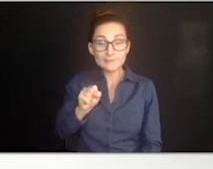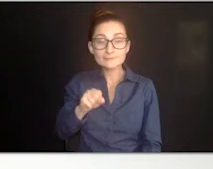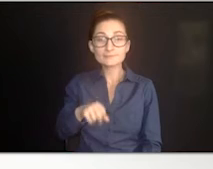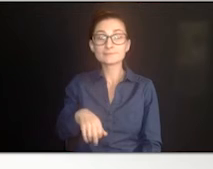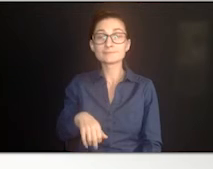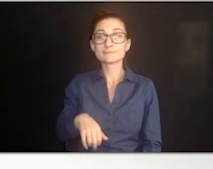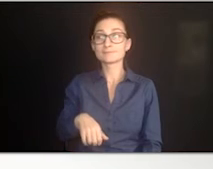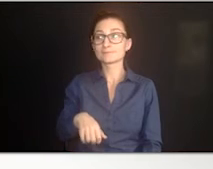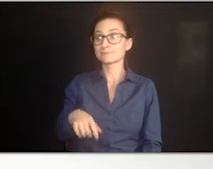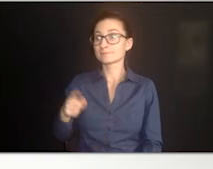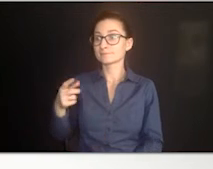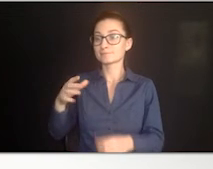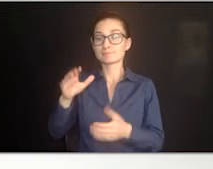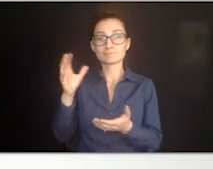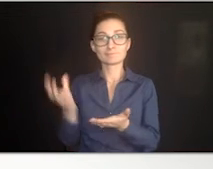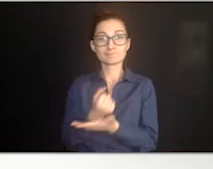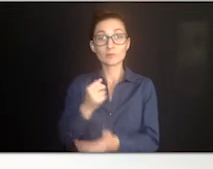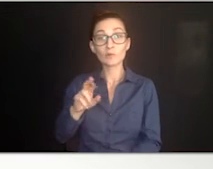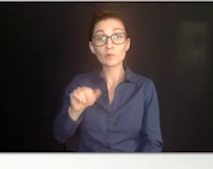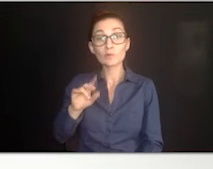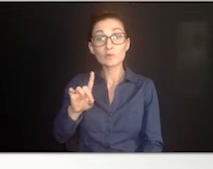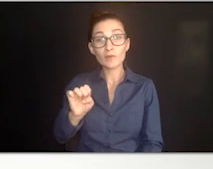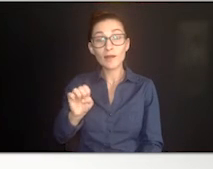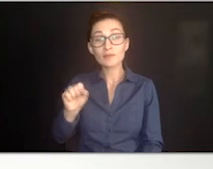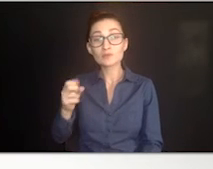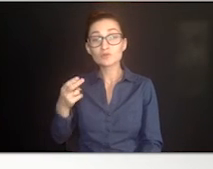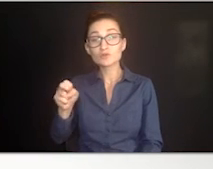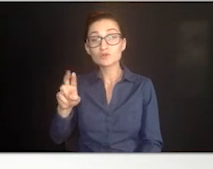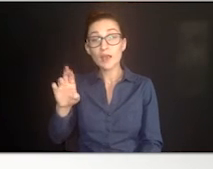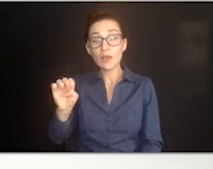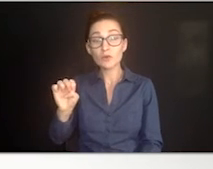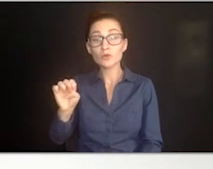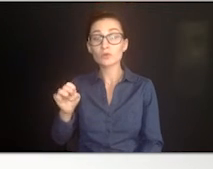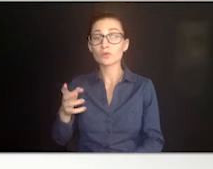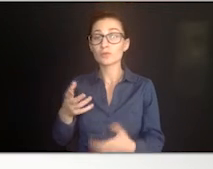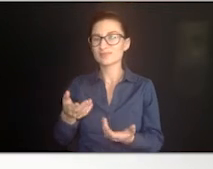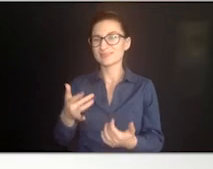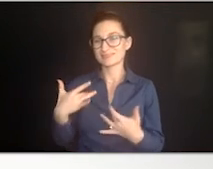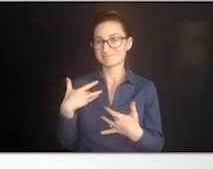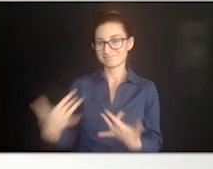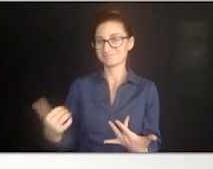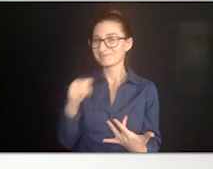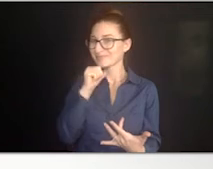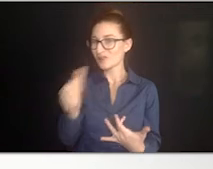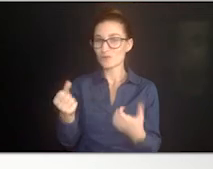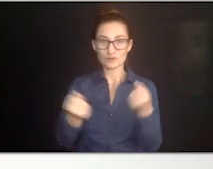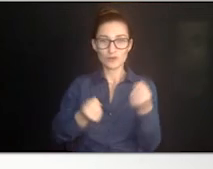they use ride share? Because most of our students will not be drivers.